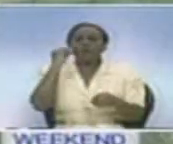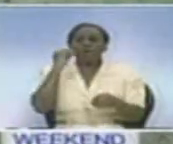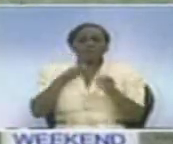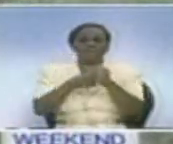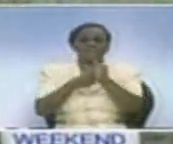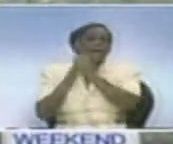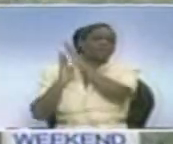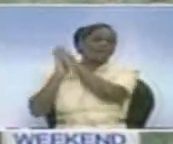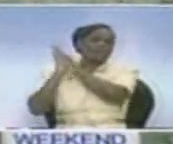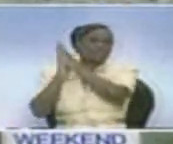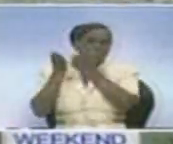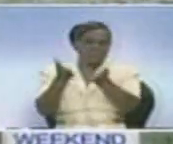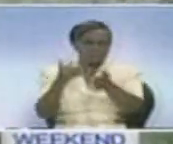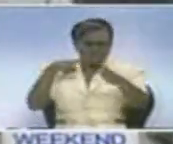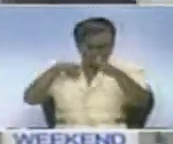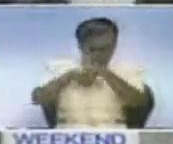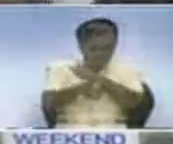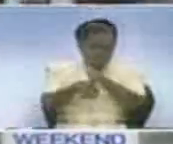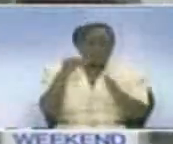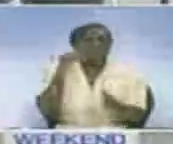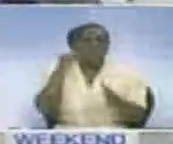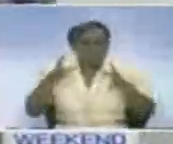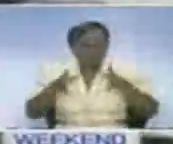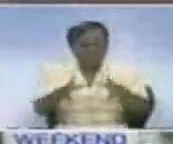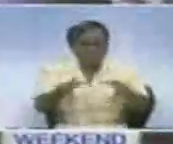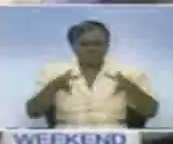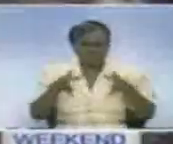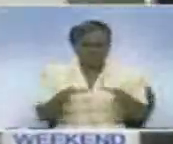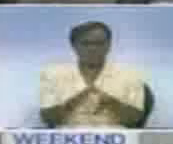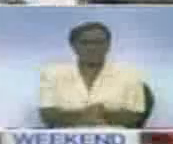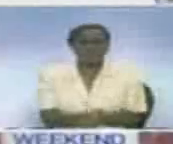in forcefully gaining entry in the compound.